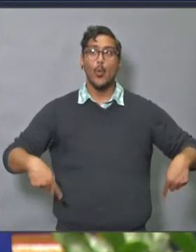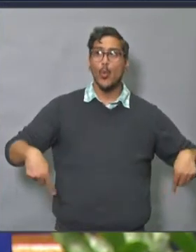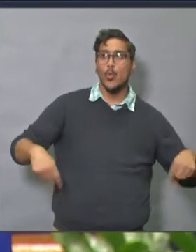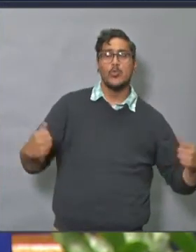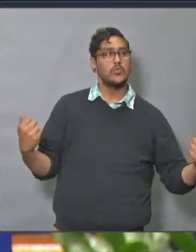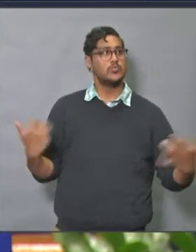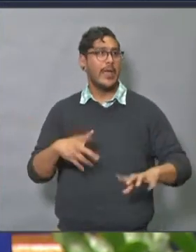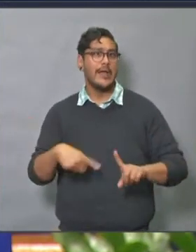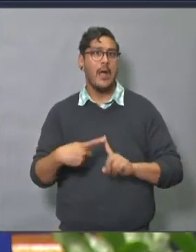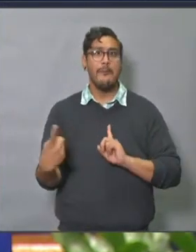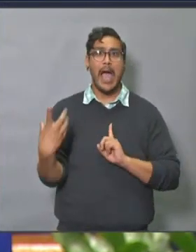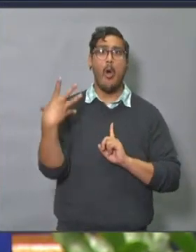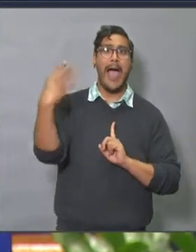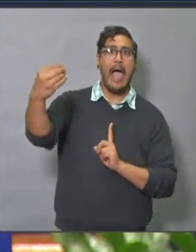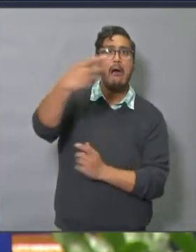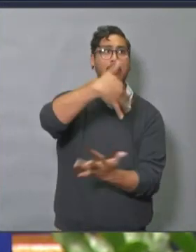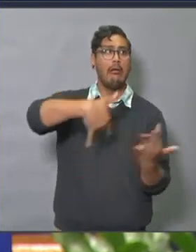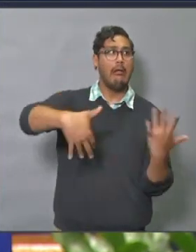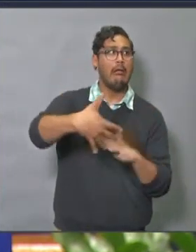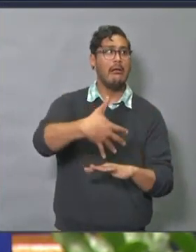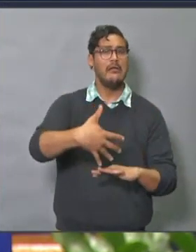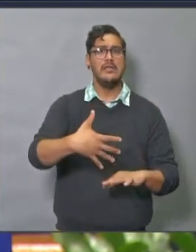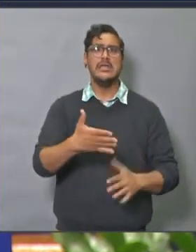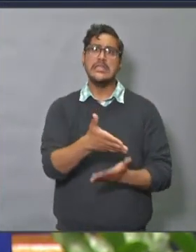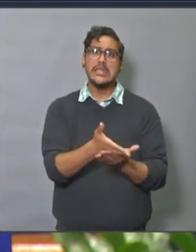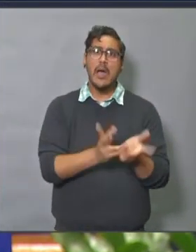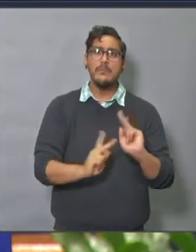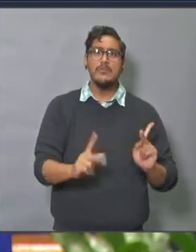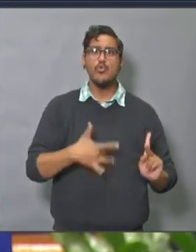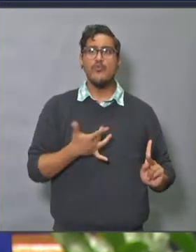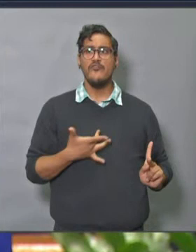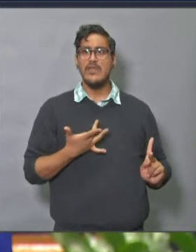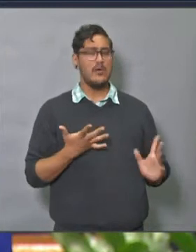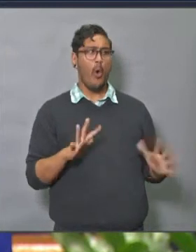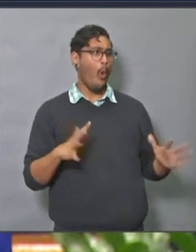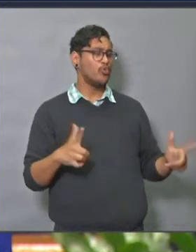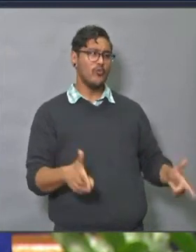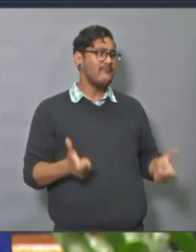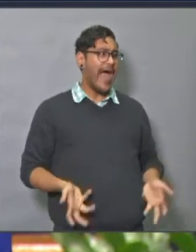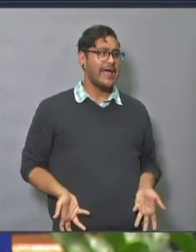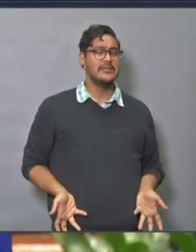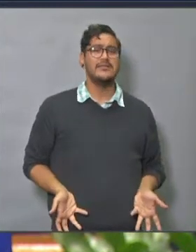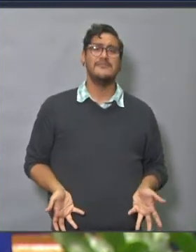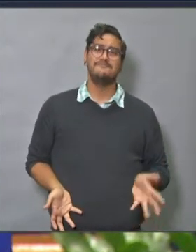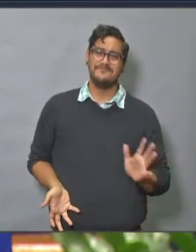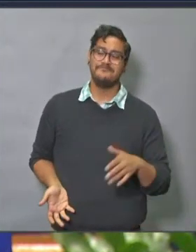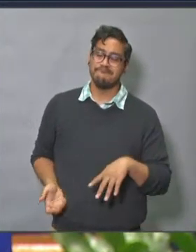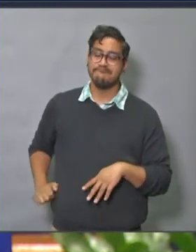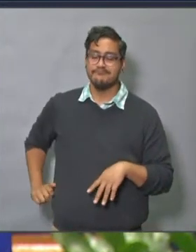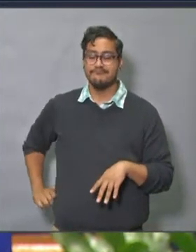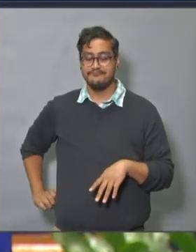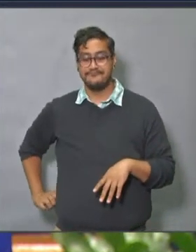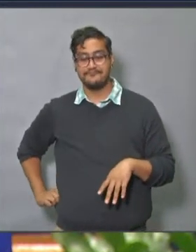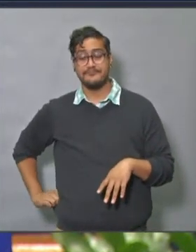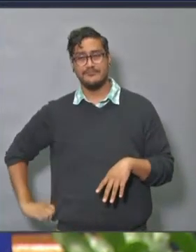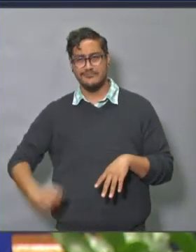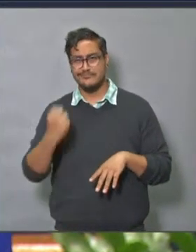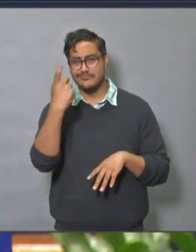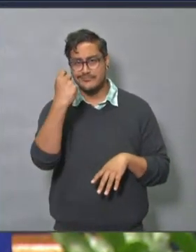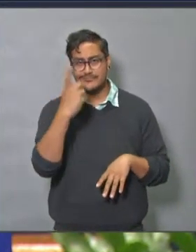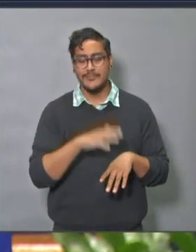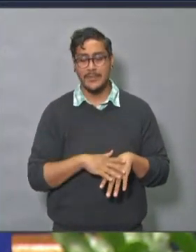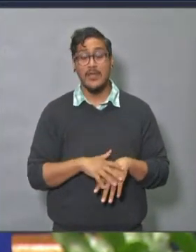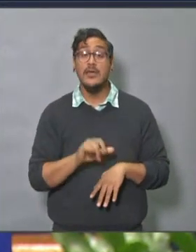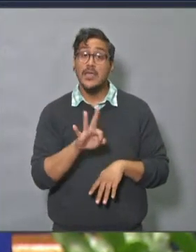moving too fast, I want to first note a couple of things. One is, particularly for people with